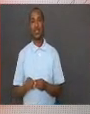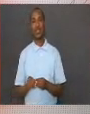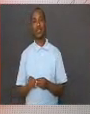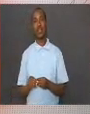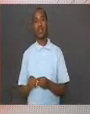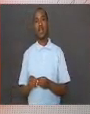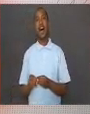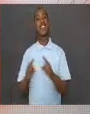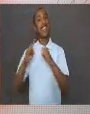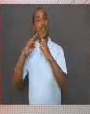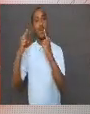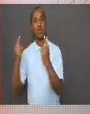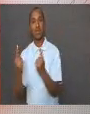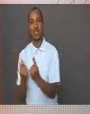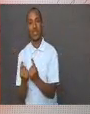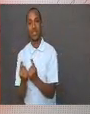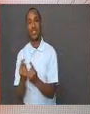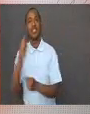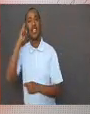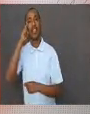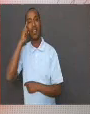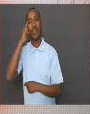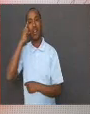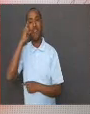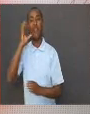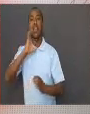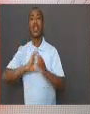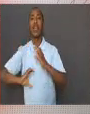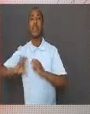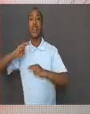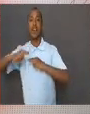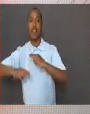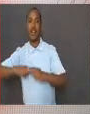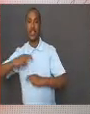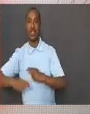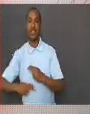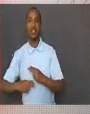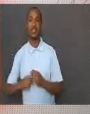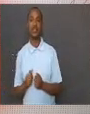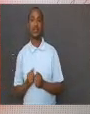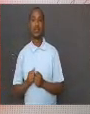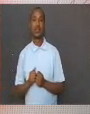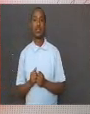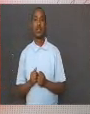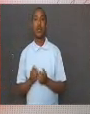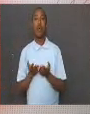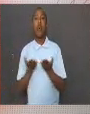Students, as a group, think of a chemical